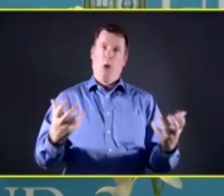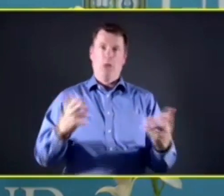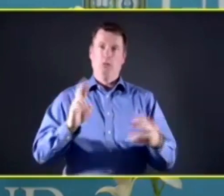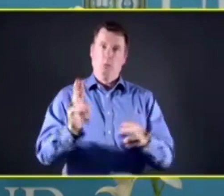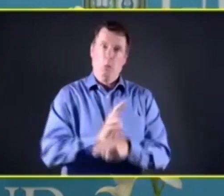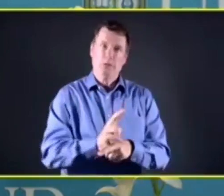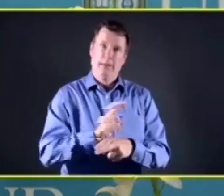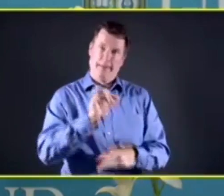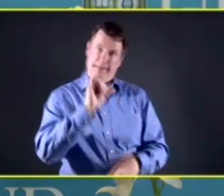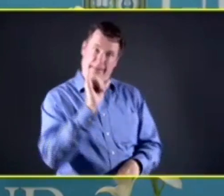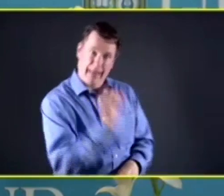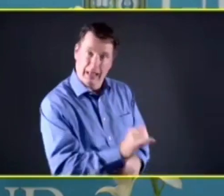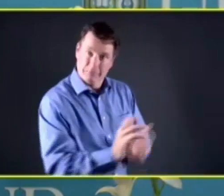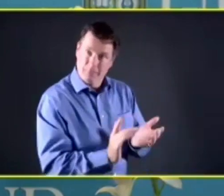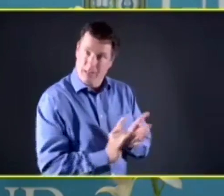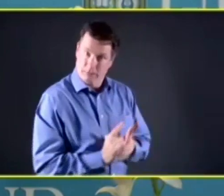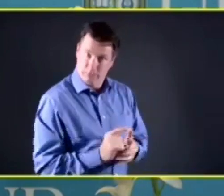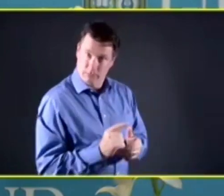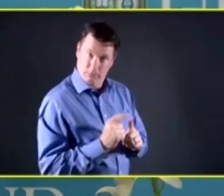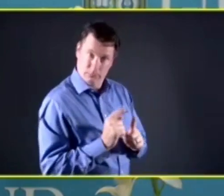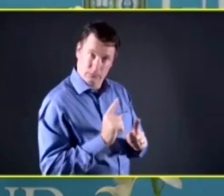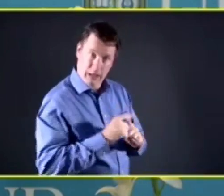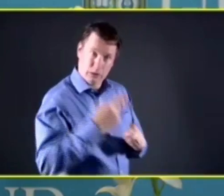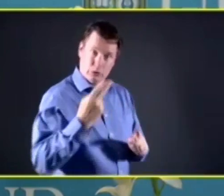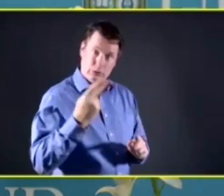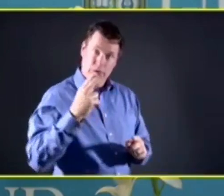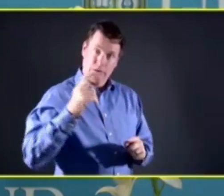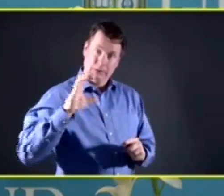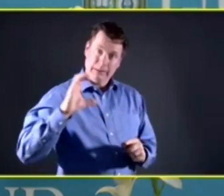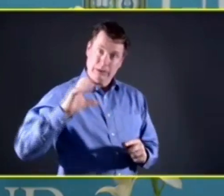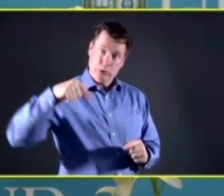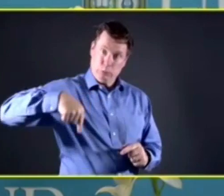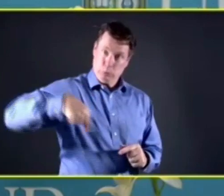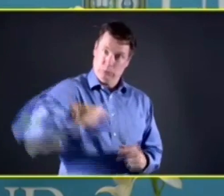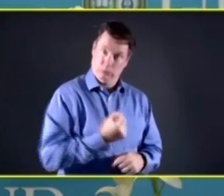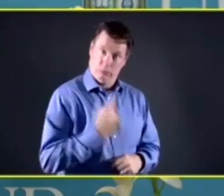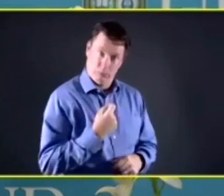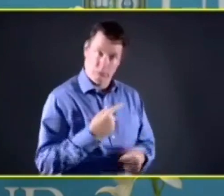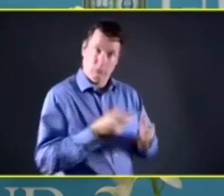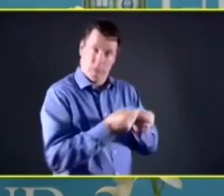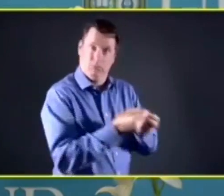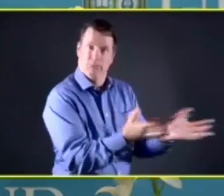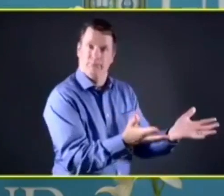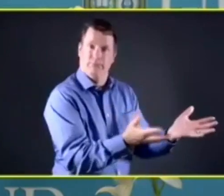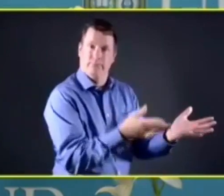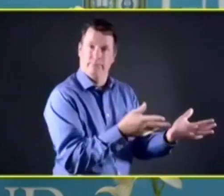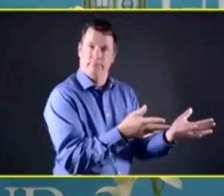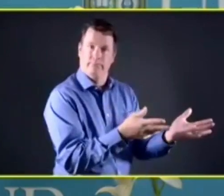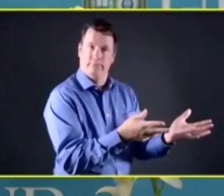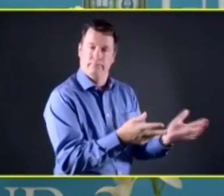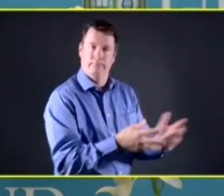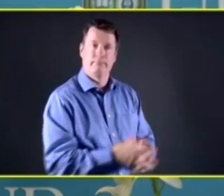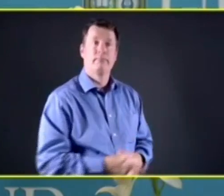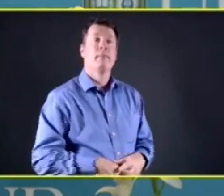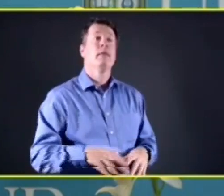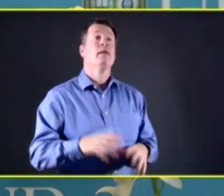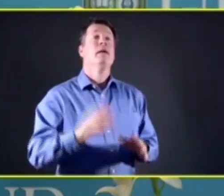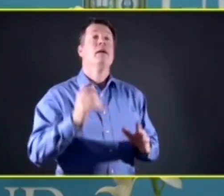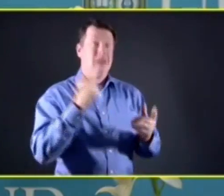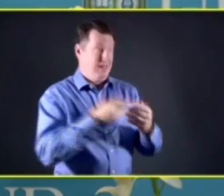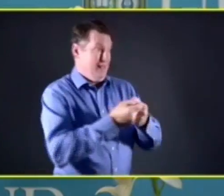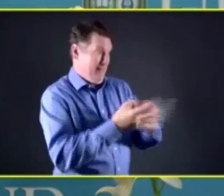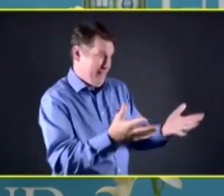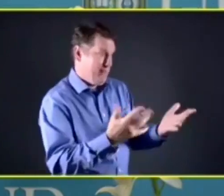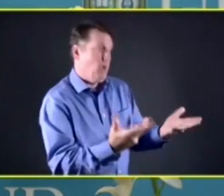or discard it and move on. I mean, there's been a lot of effort with these particular medicines, and there's really mixed results of these trials. I